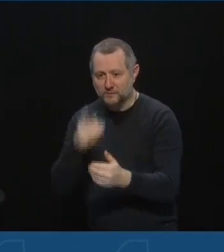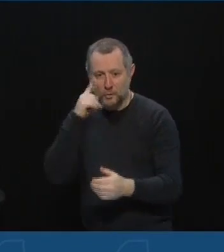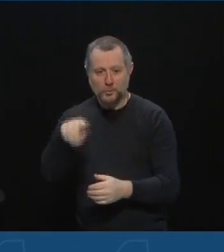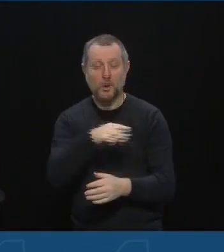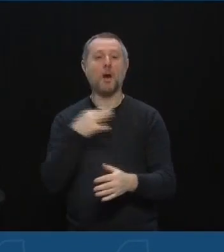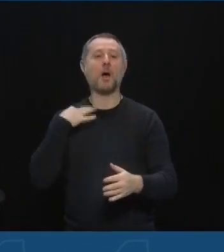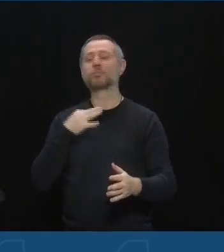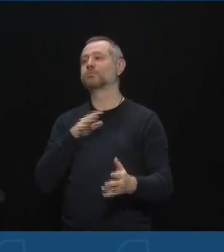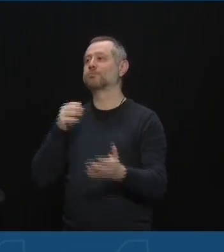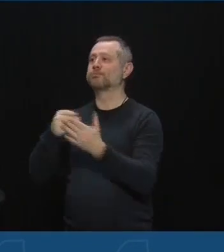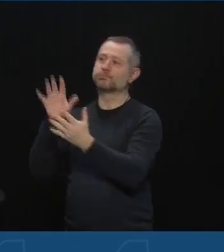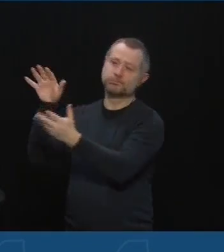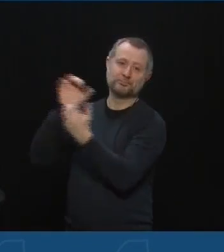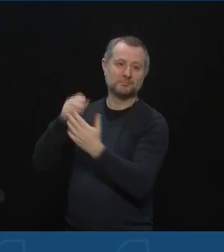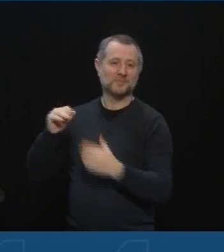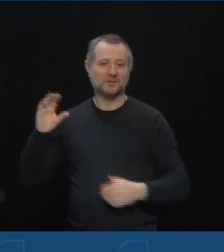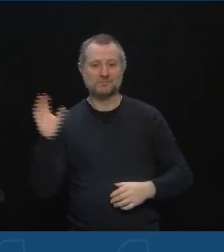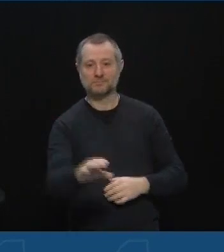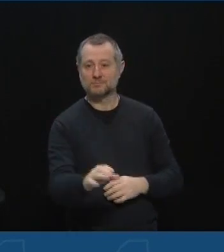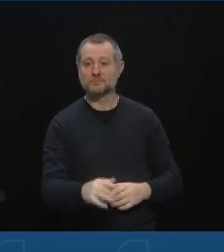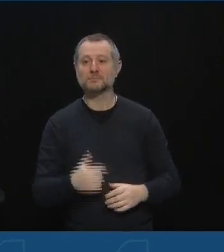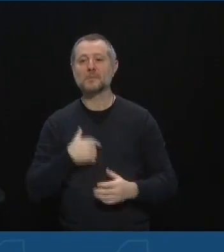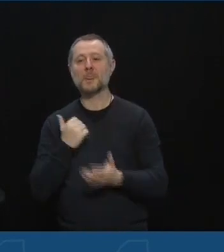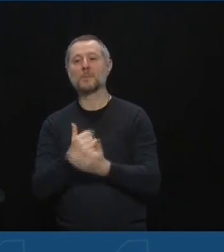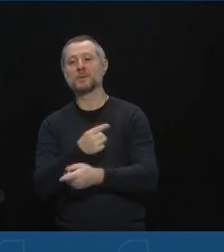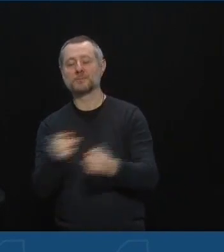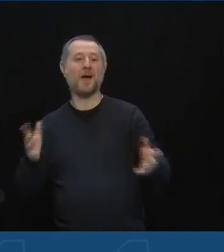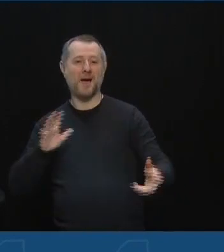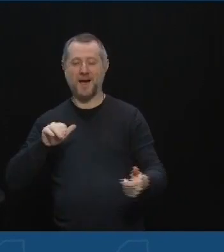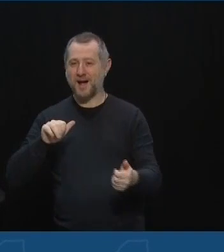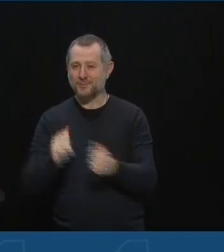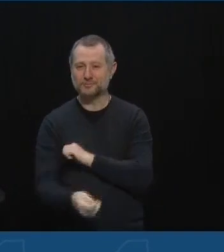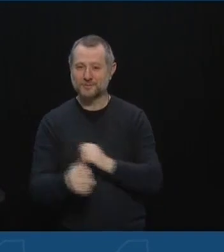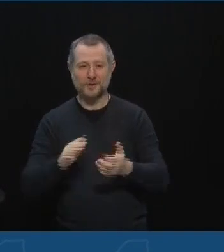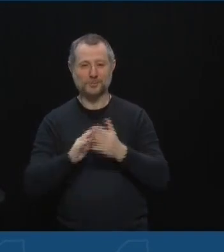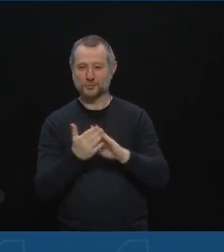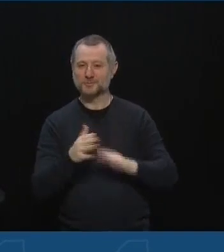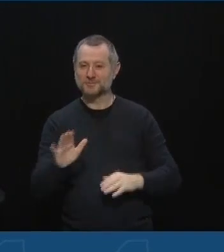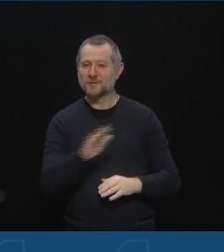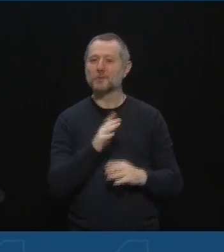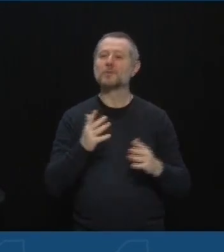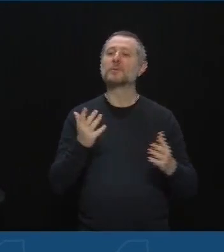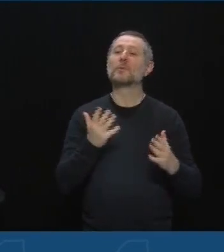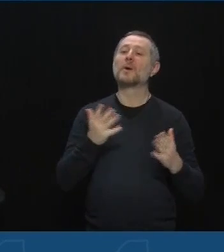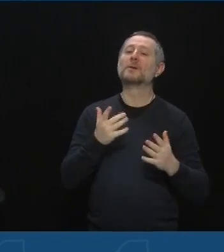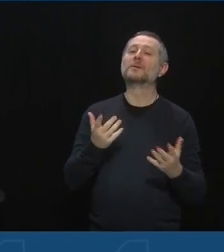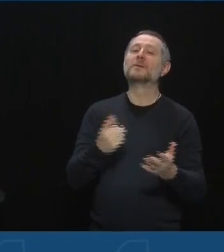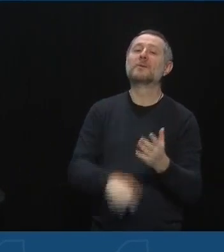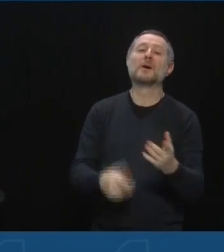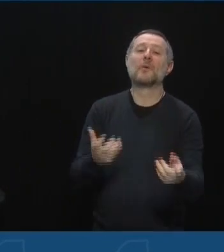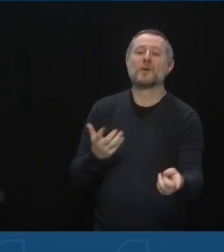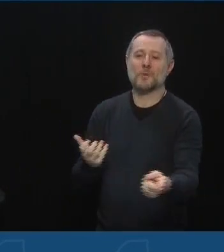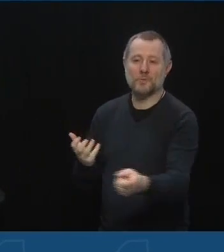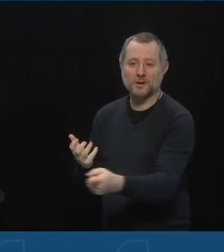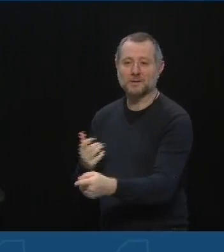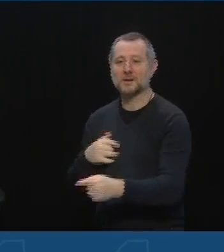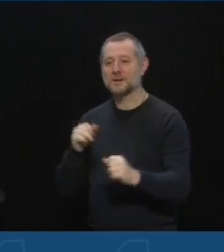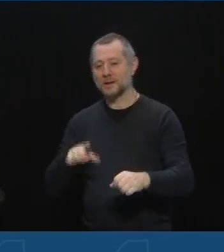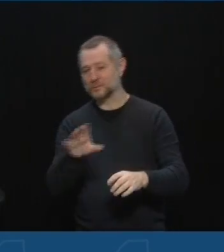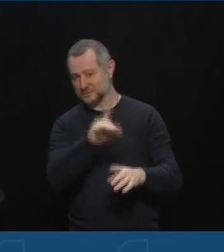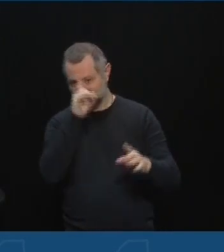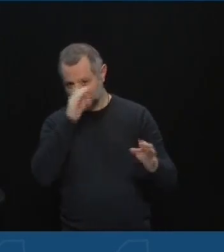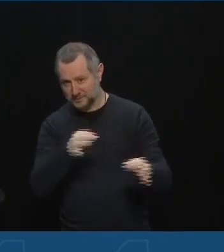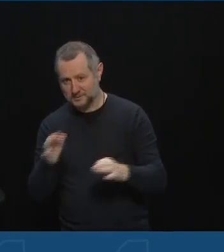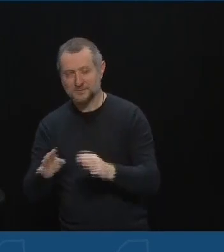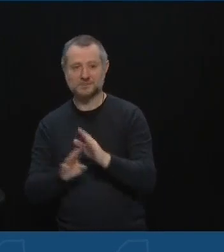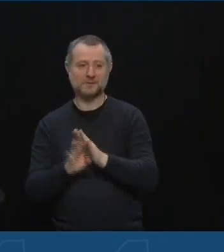so they can transform their communities in the likeness that they want. Let them be the ones that charge that vision forward. So we're going to be